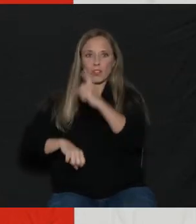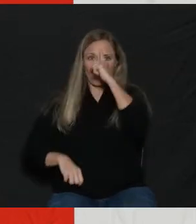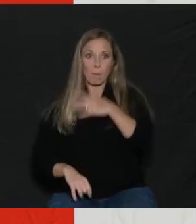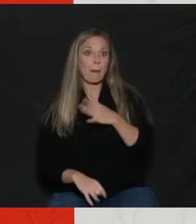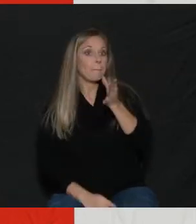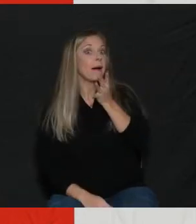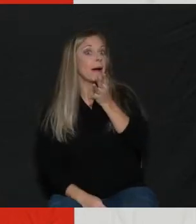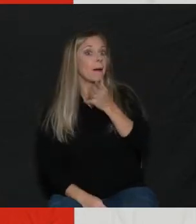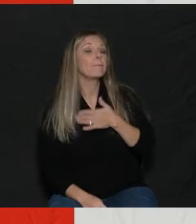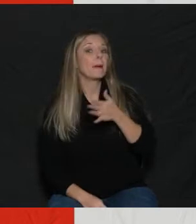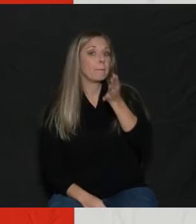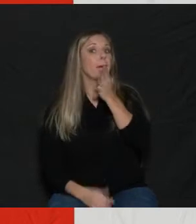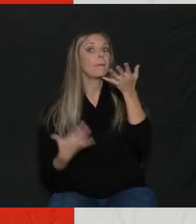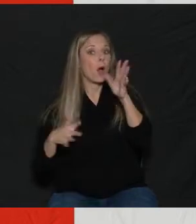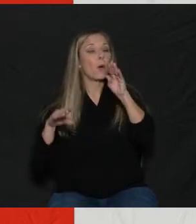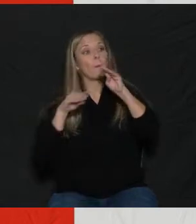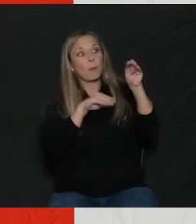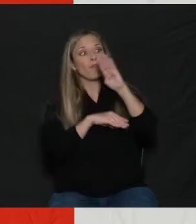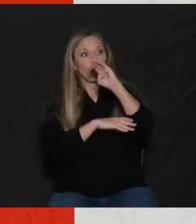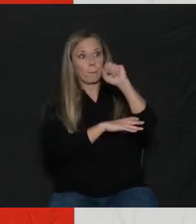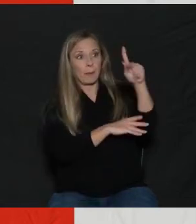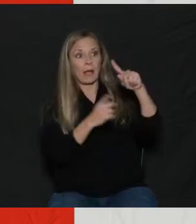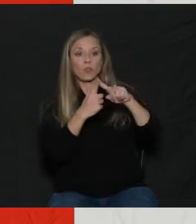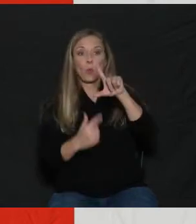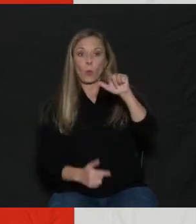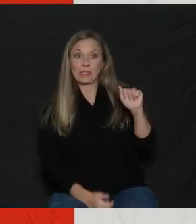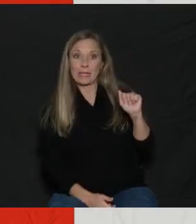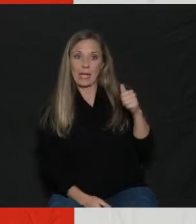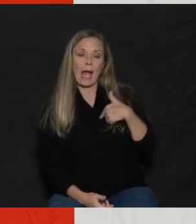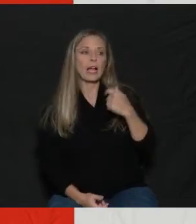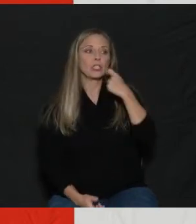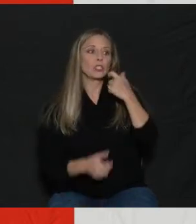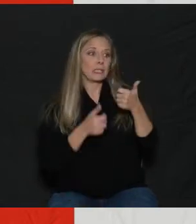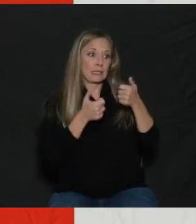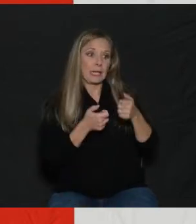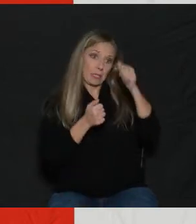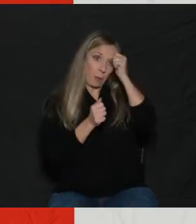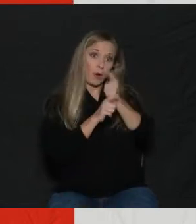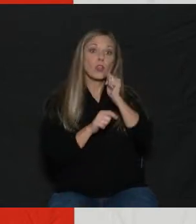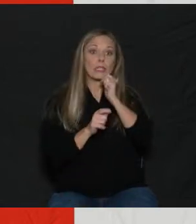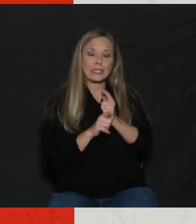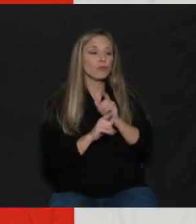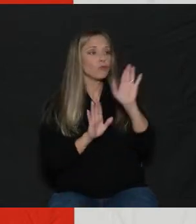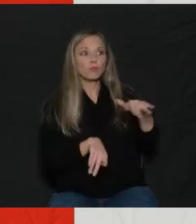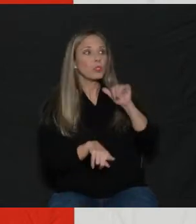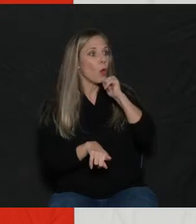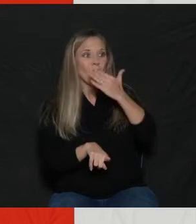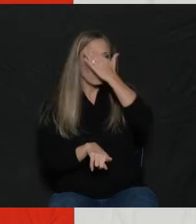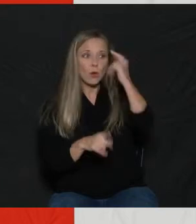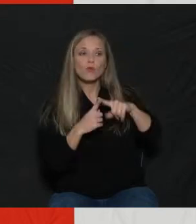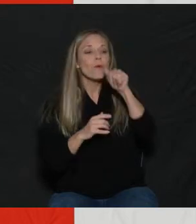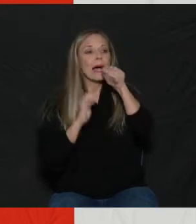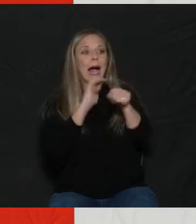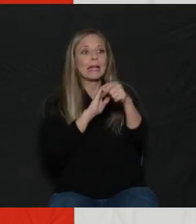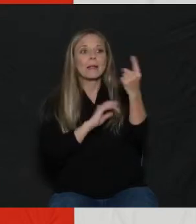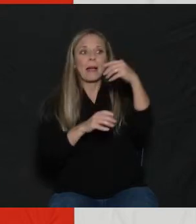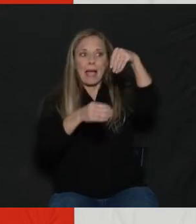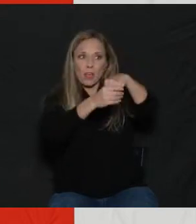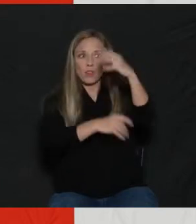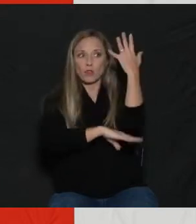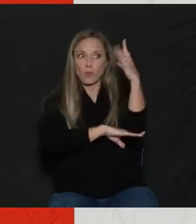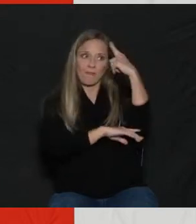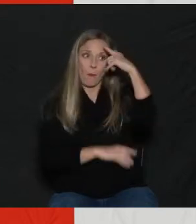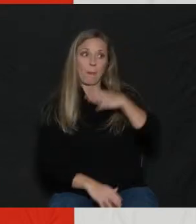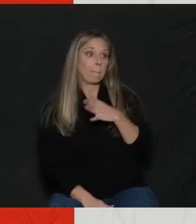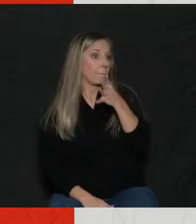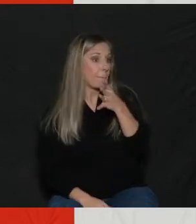has moved back to Louisiana, and I just texted my brother and sister and said, do not forget to hide something in the tree for mom. Because I